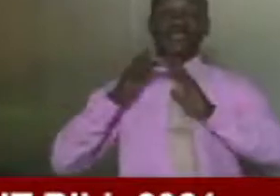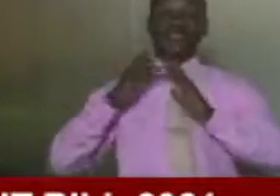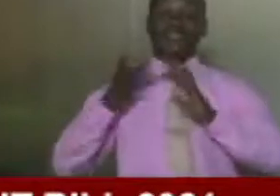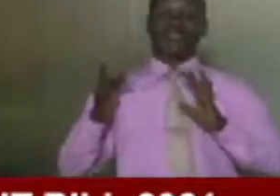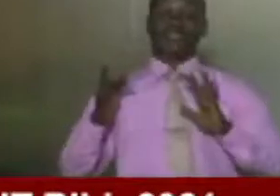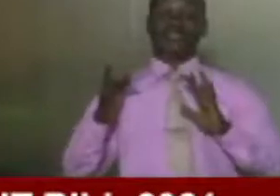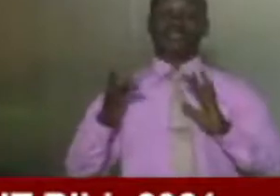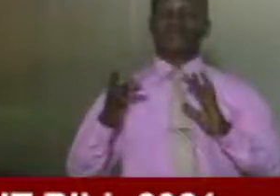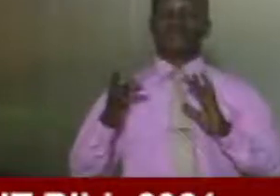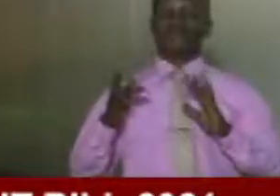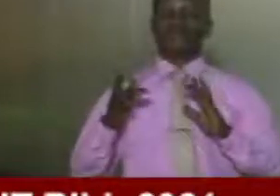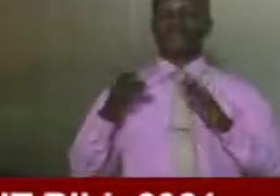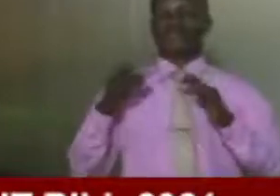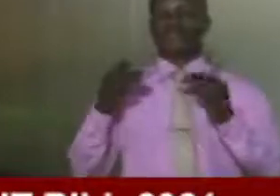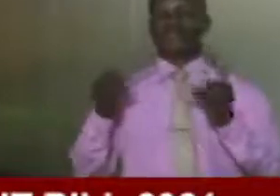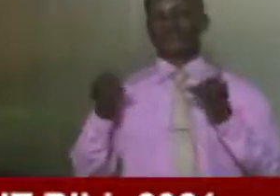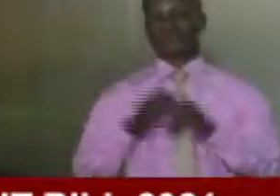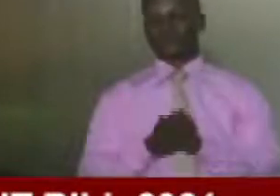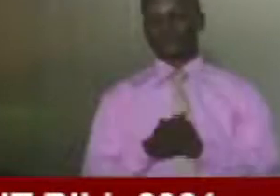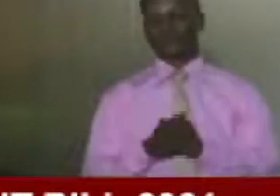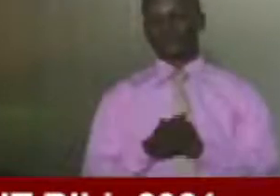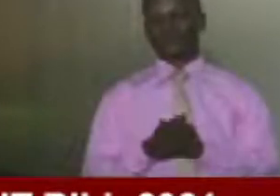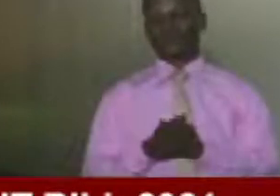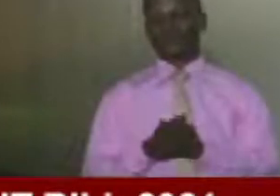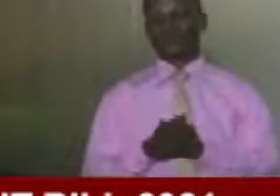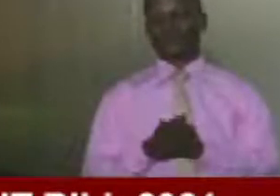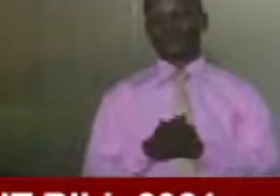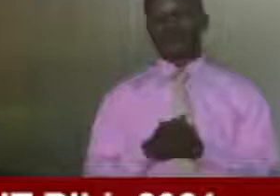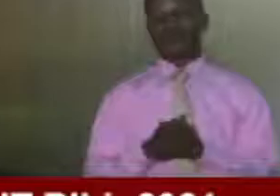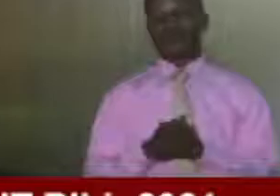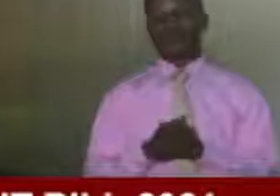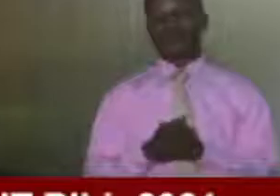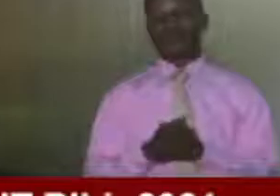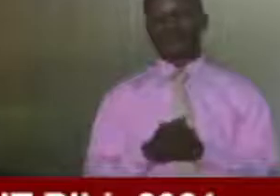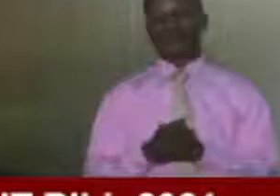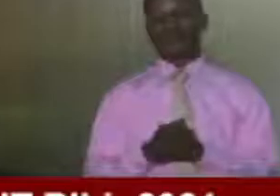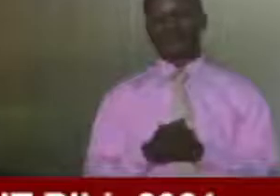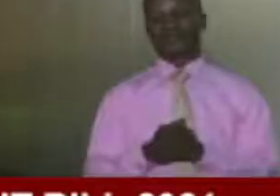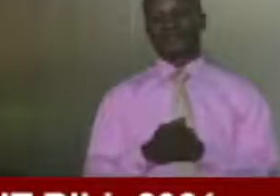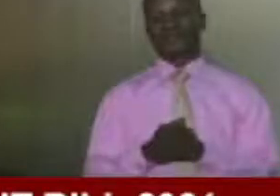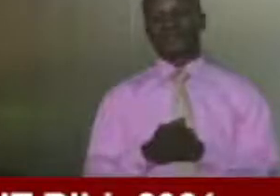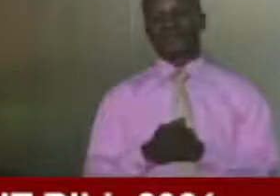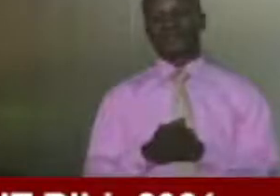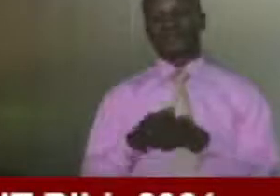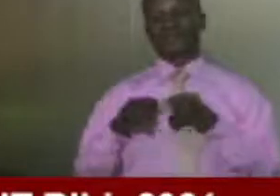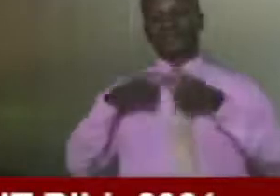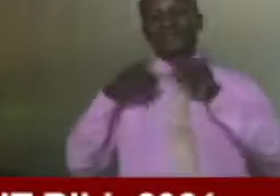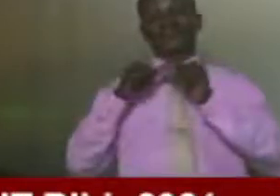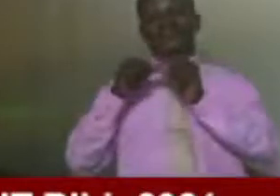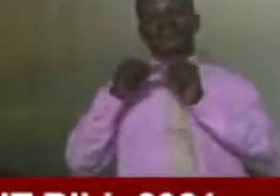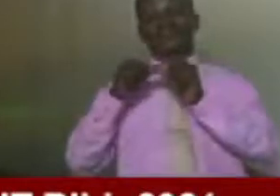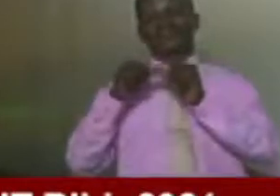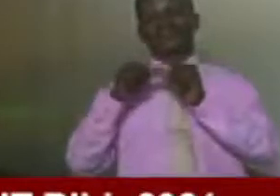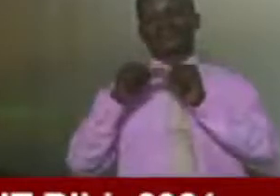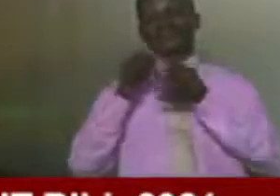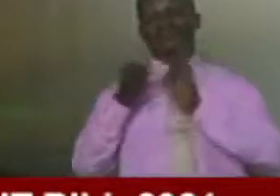we. Okay, if we can hear Prof. Please go ahead. I cannot hear you. Okay, go ahead. There was some kind of distortion